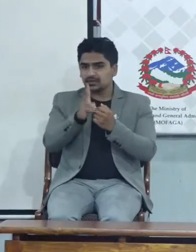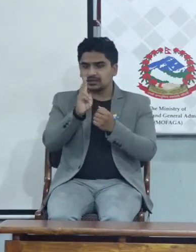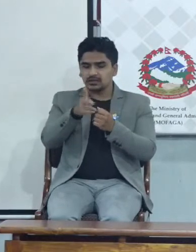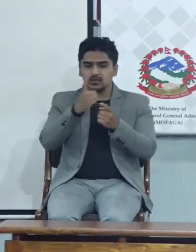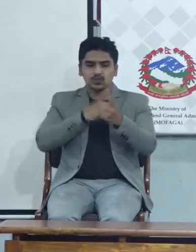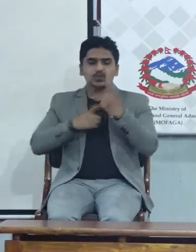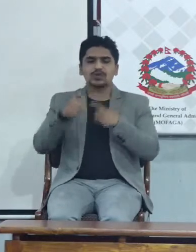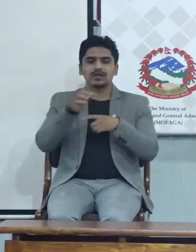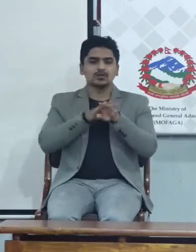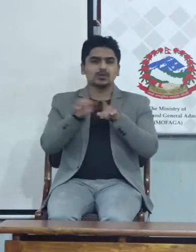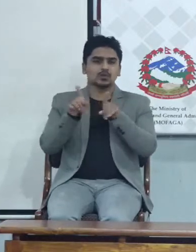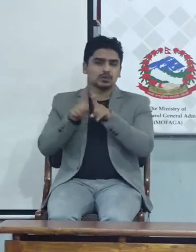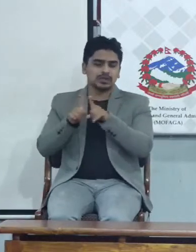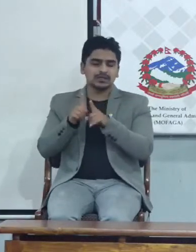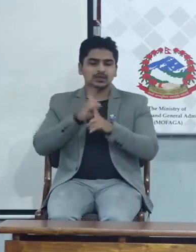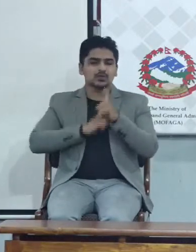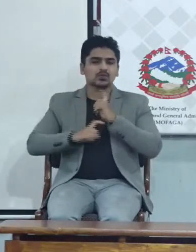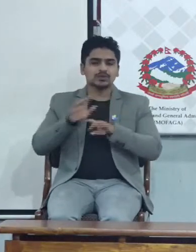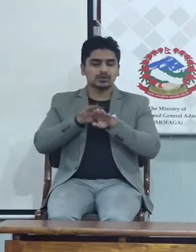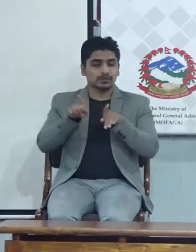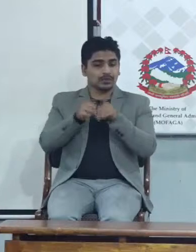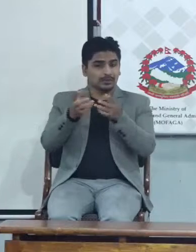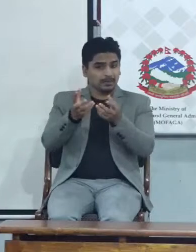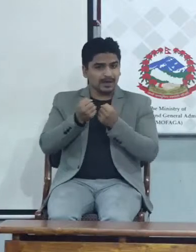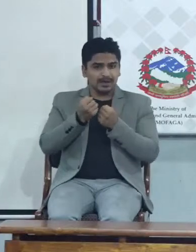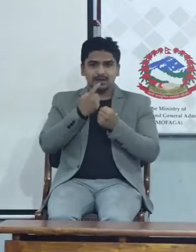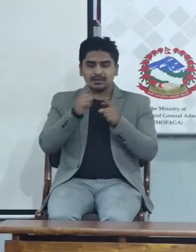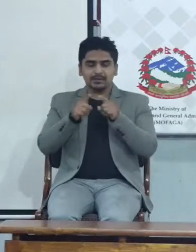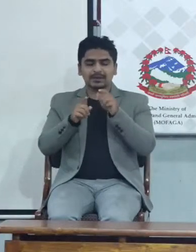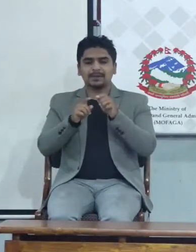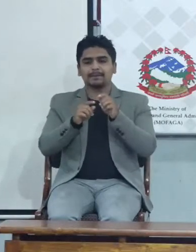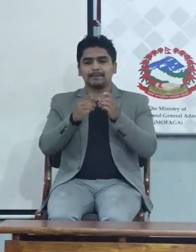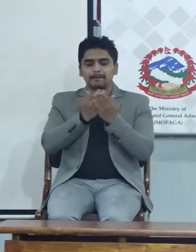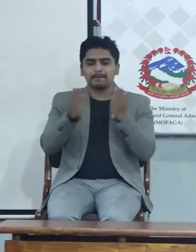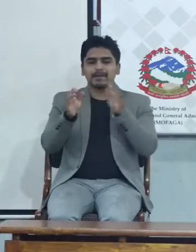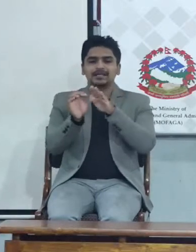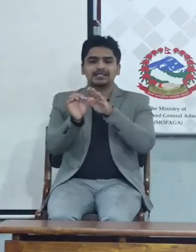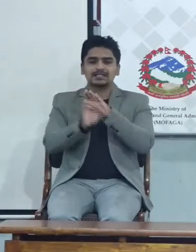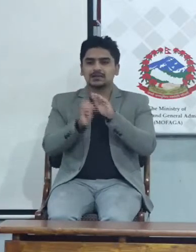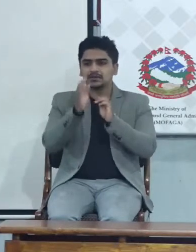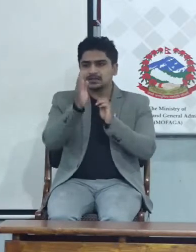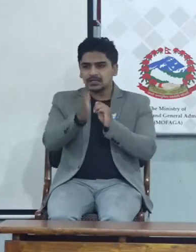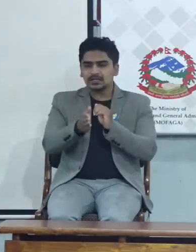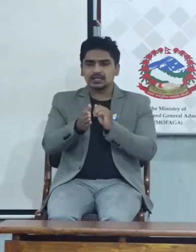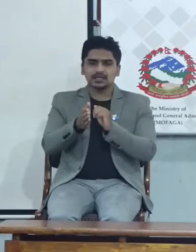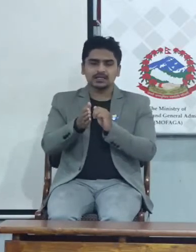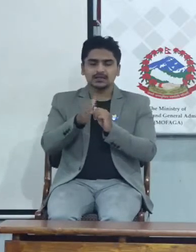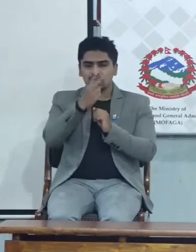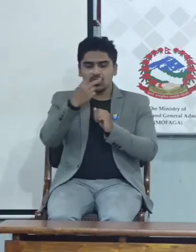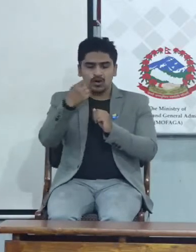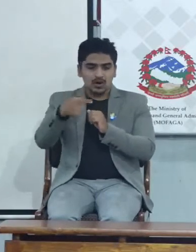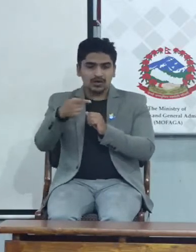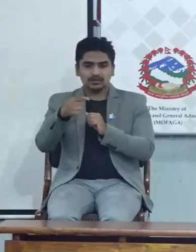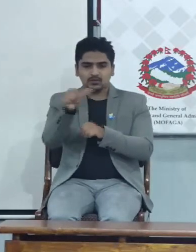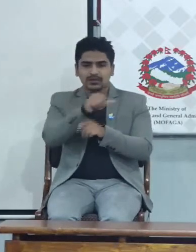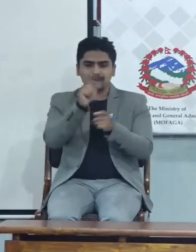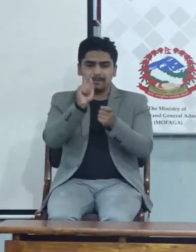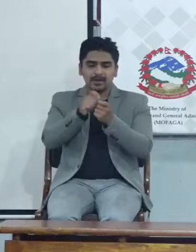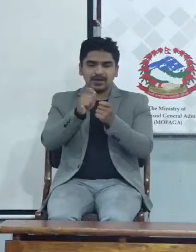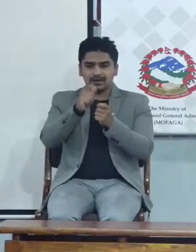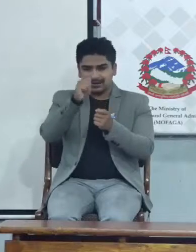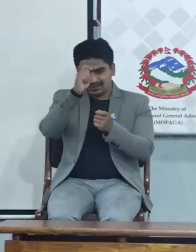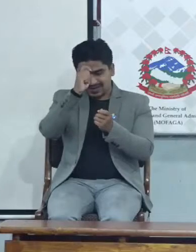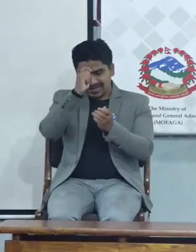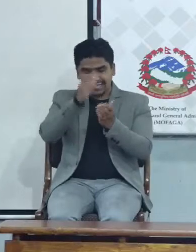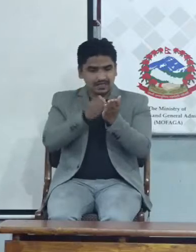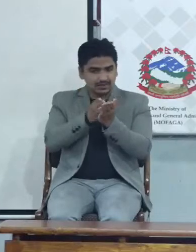grievances, then we have a Press Council Act based on that code of conduct and regulations and the Act of Press Council. And if there is any